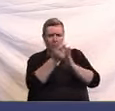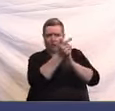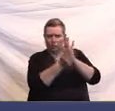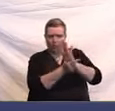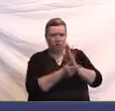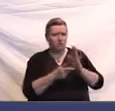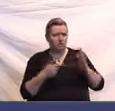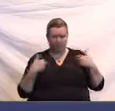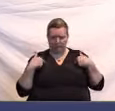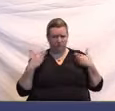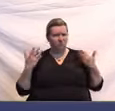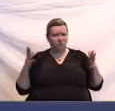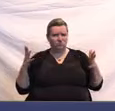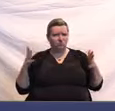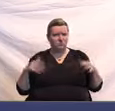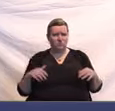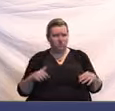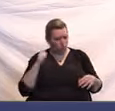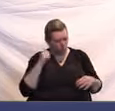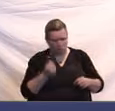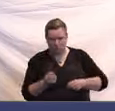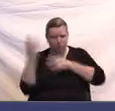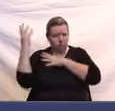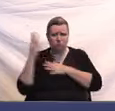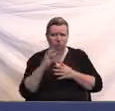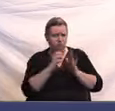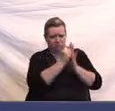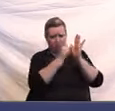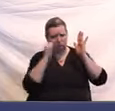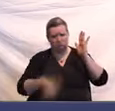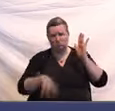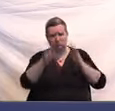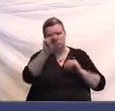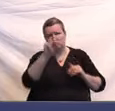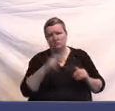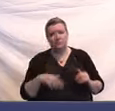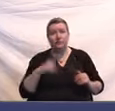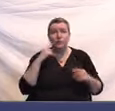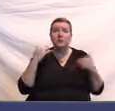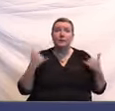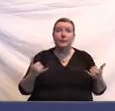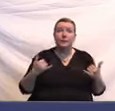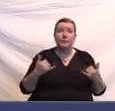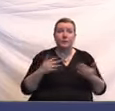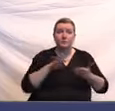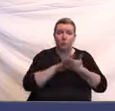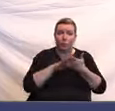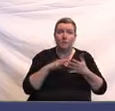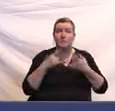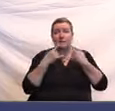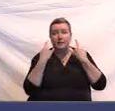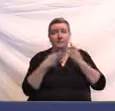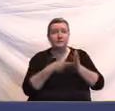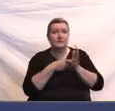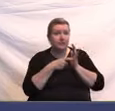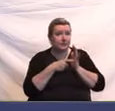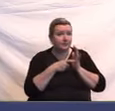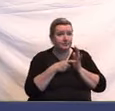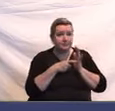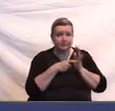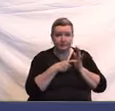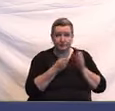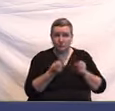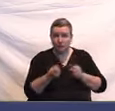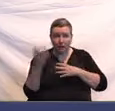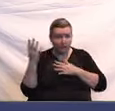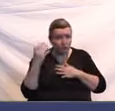But right now, if you were to say for whatever reason you'd pull the school mask mandate away for whatever reason, either a